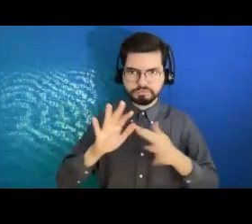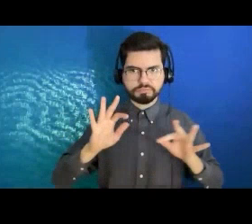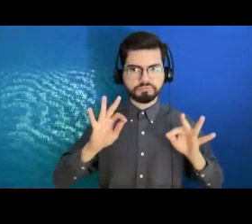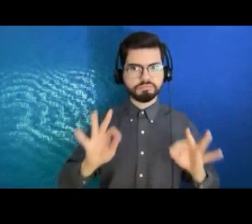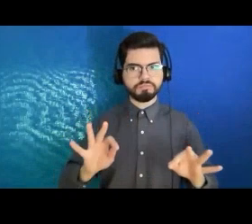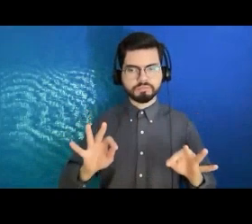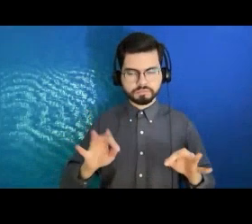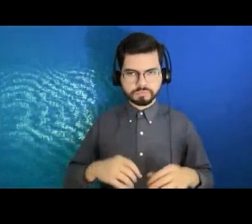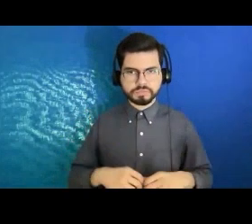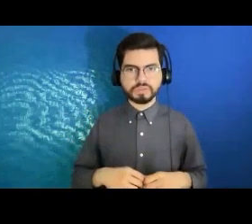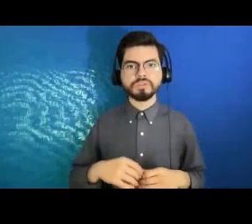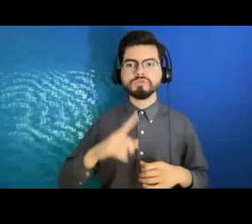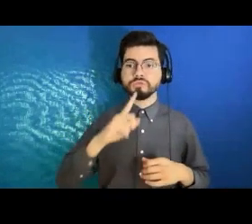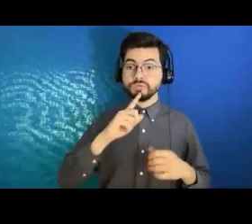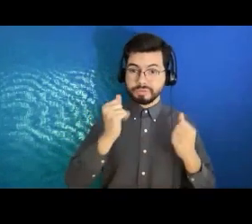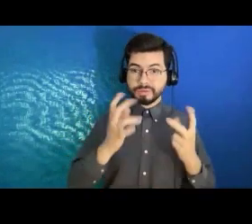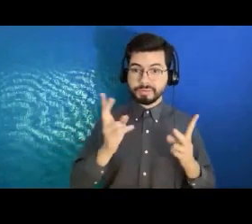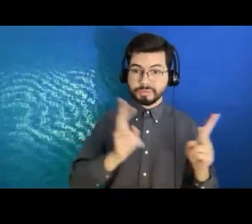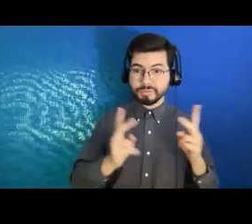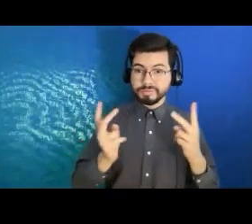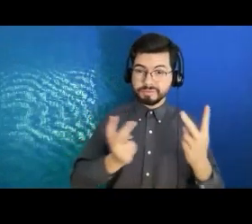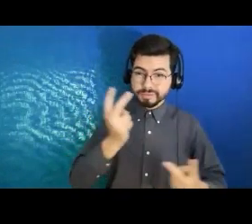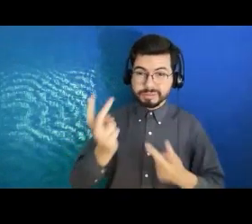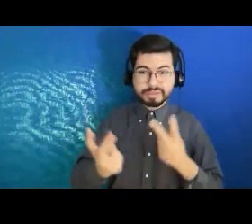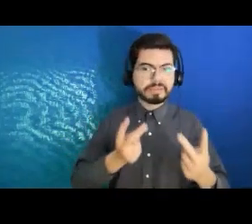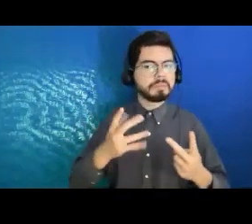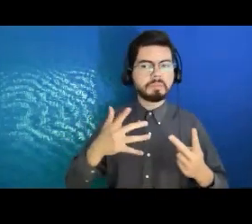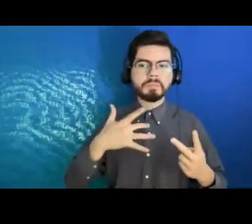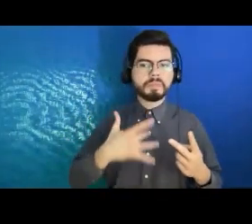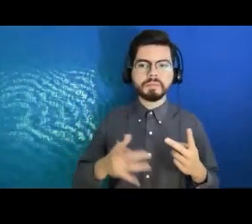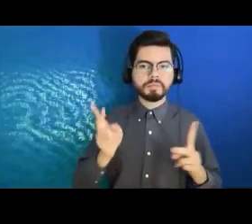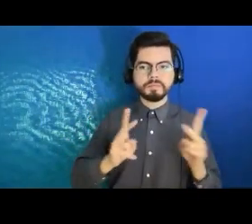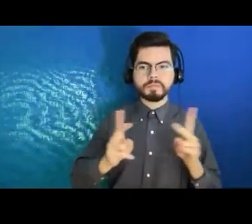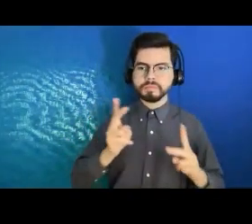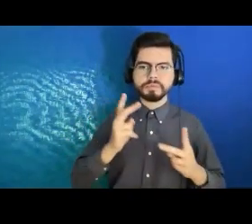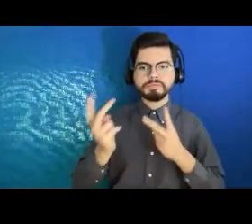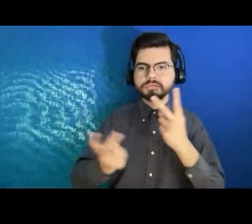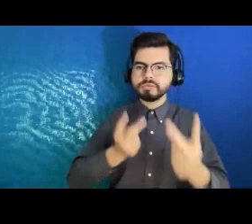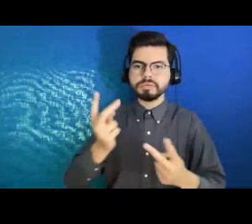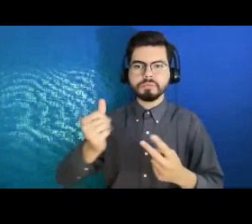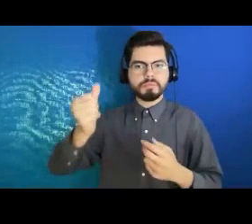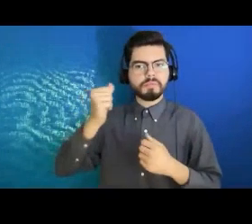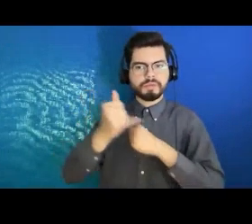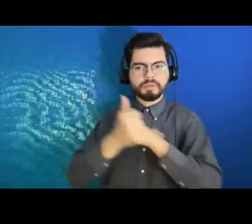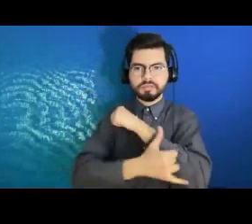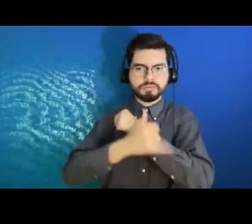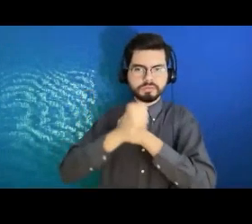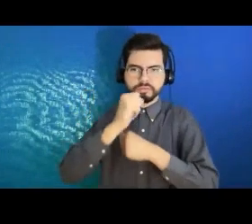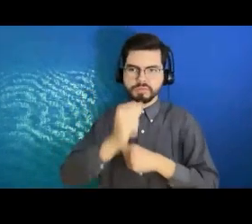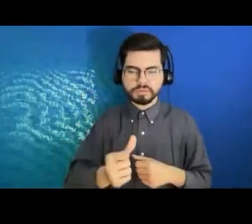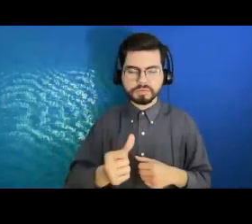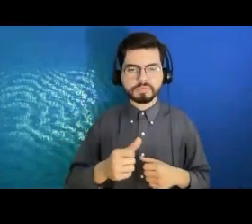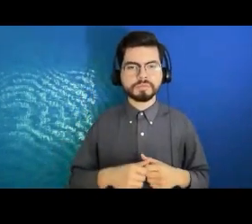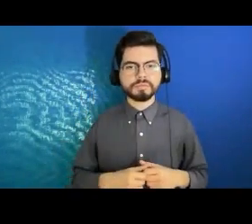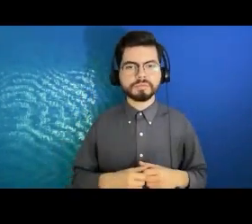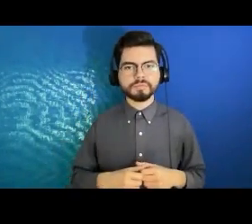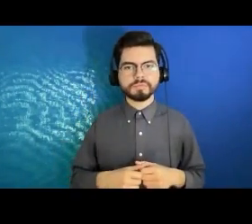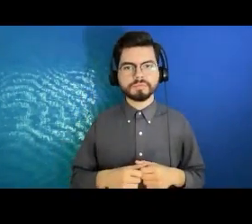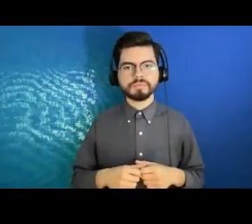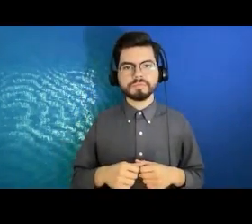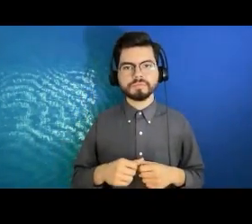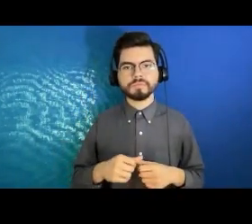big increase in visitation. Overnight visitation is camped by the number of designated campsites and the